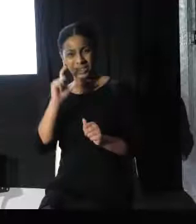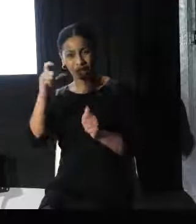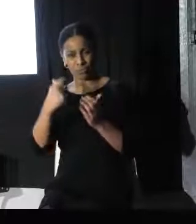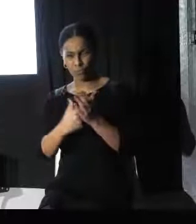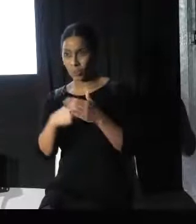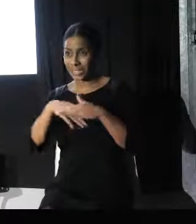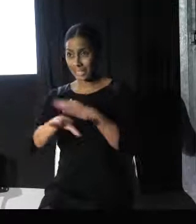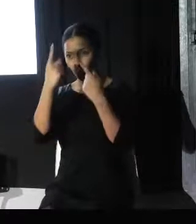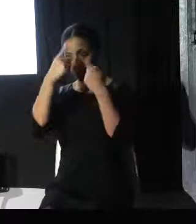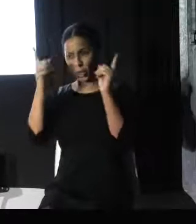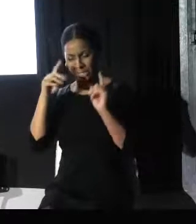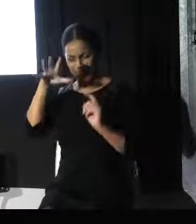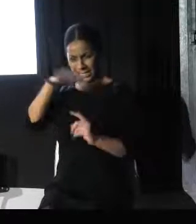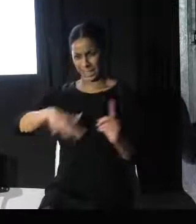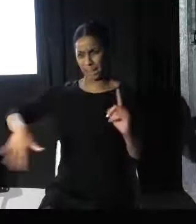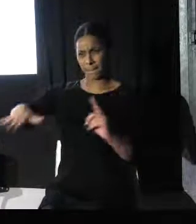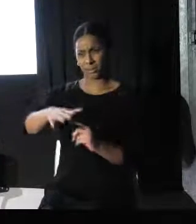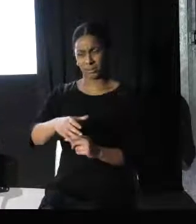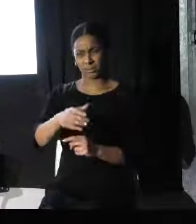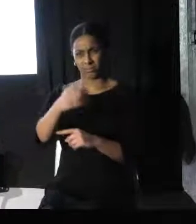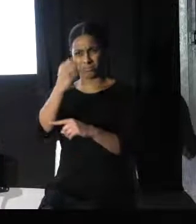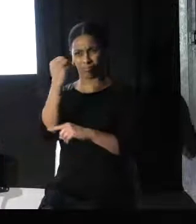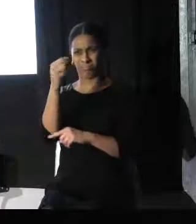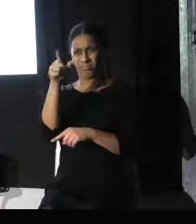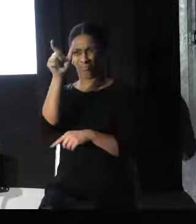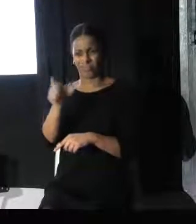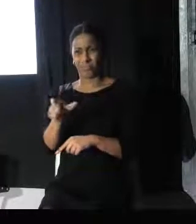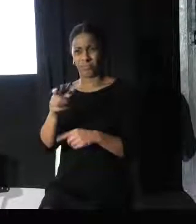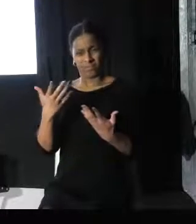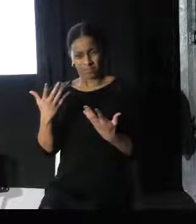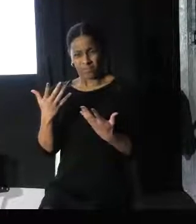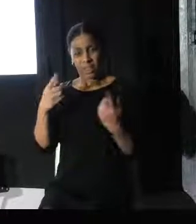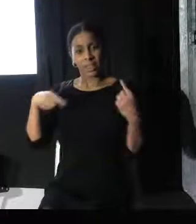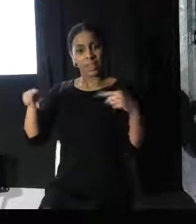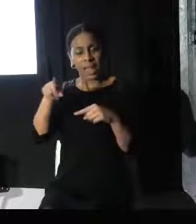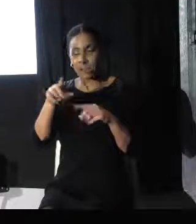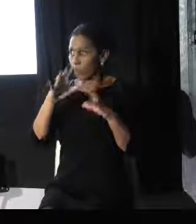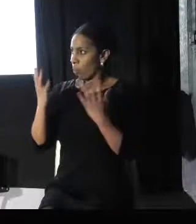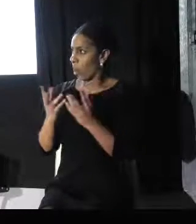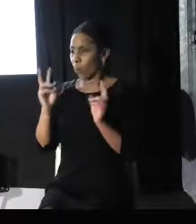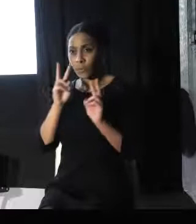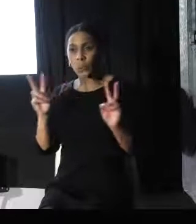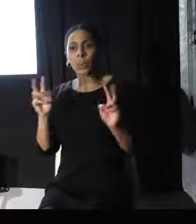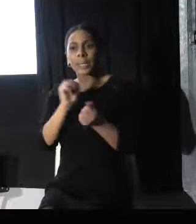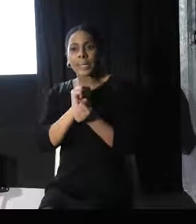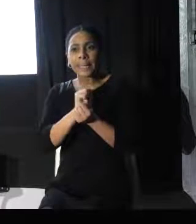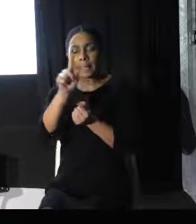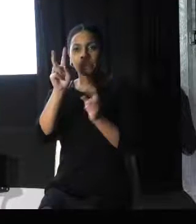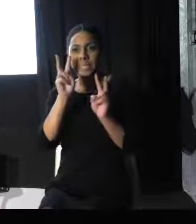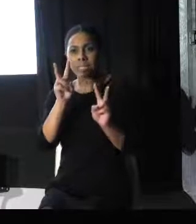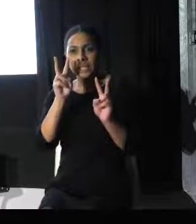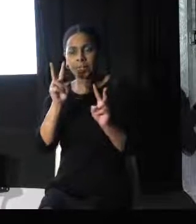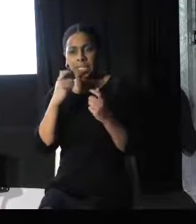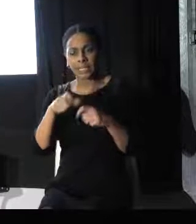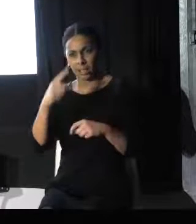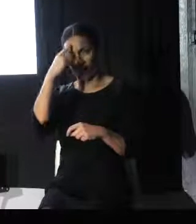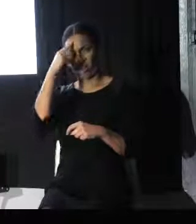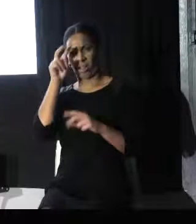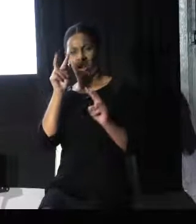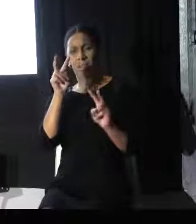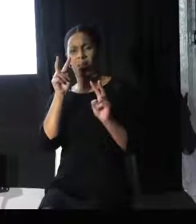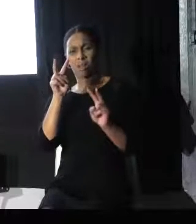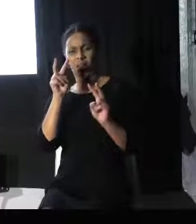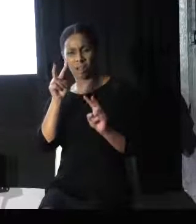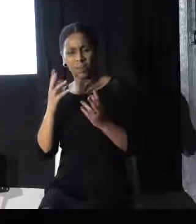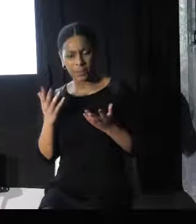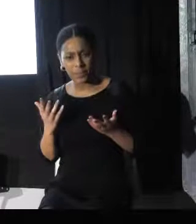campus, was a part of how that worldview had been made to last and made to endure. So writing